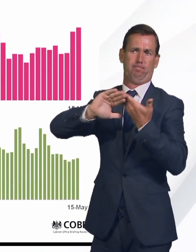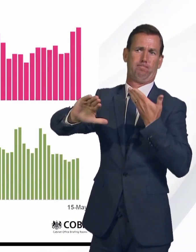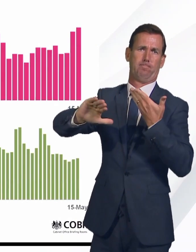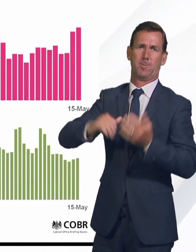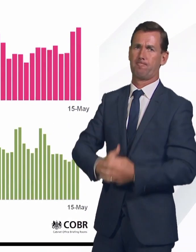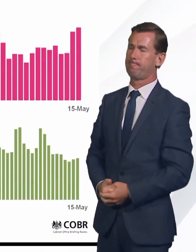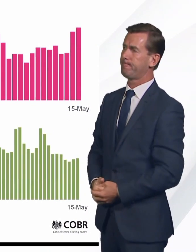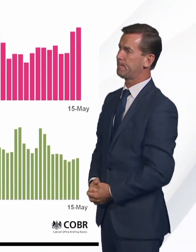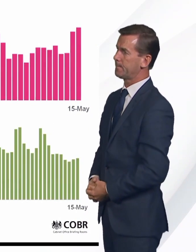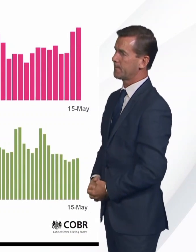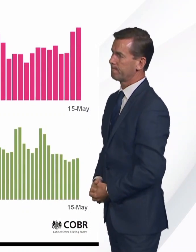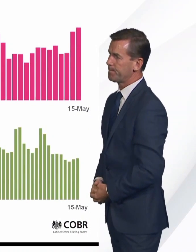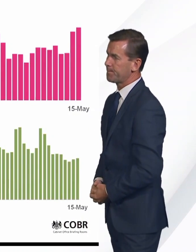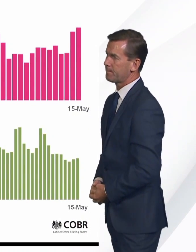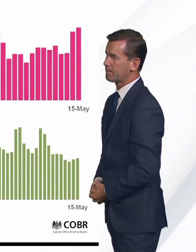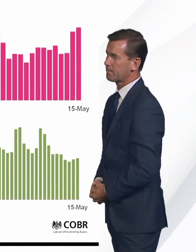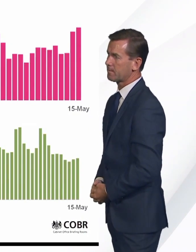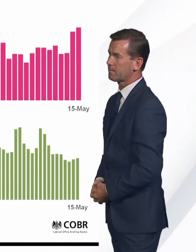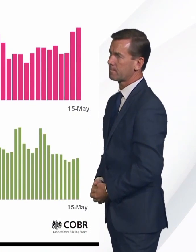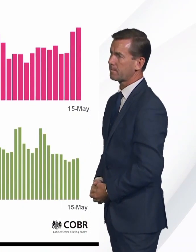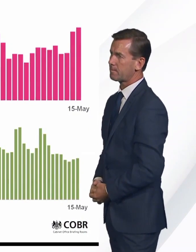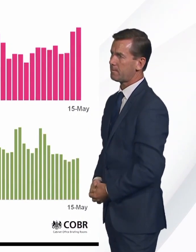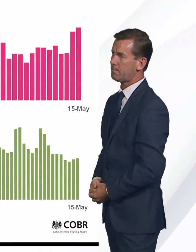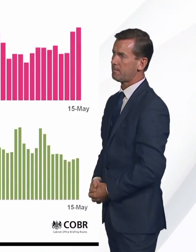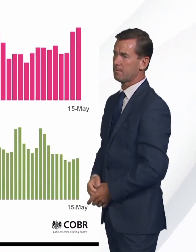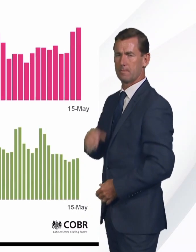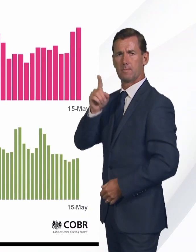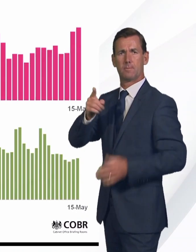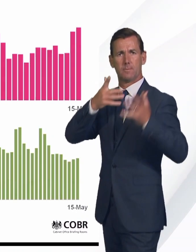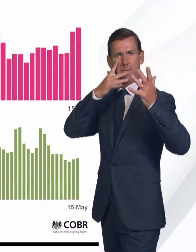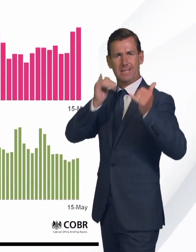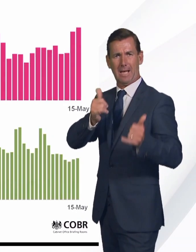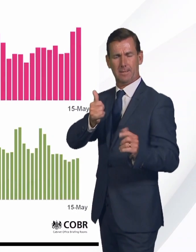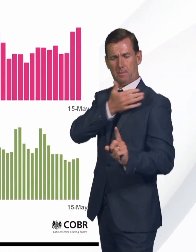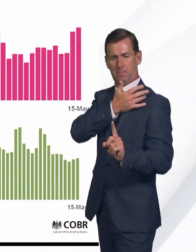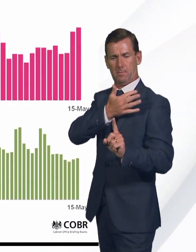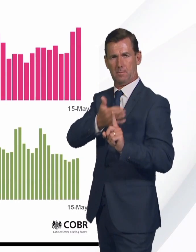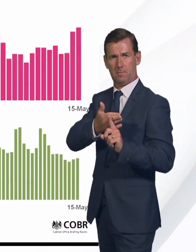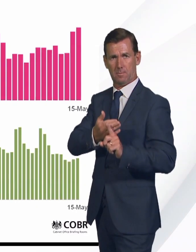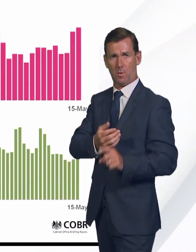Here we can see the slide which represents current situation with testing. So